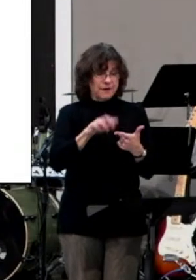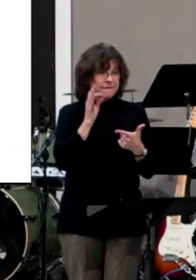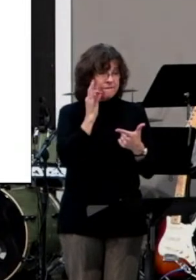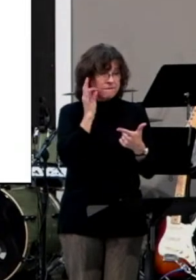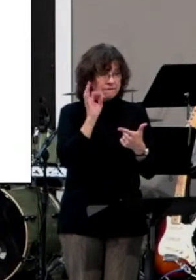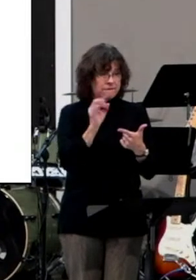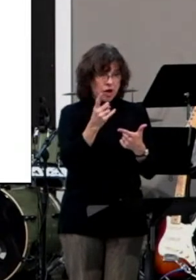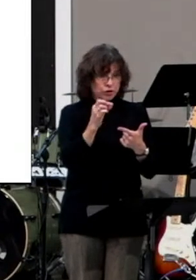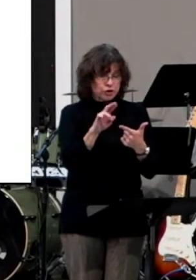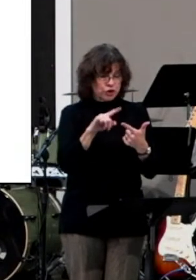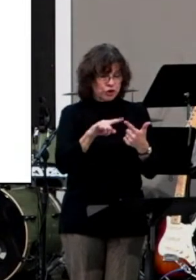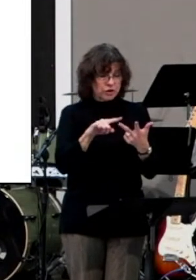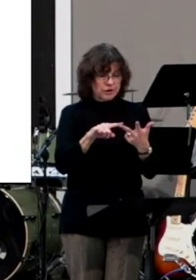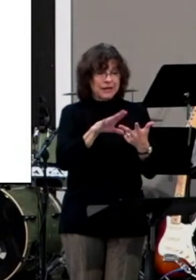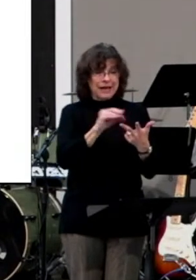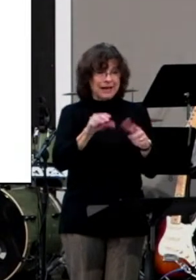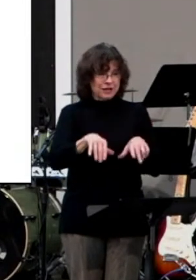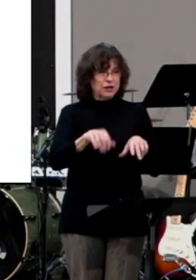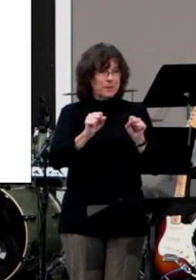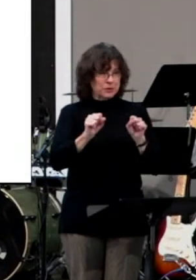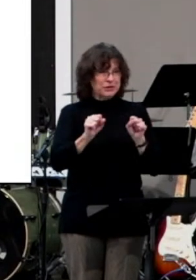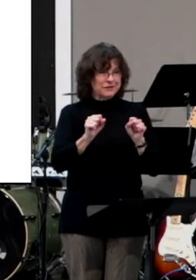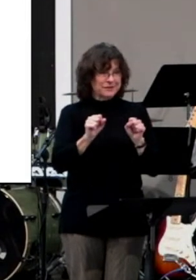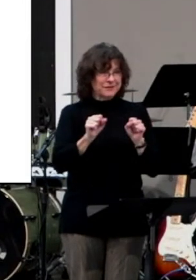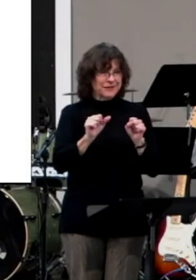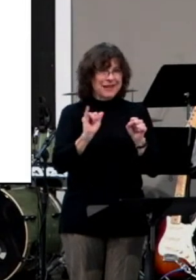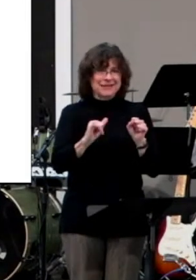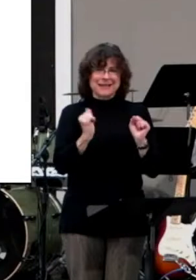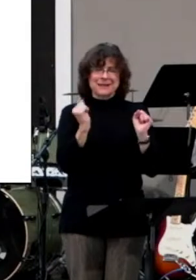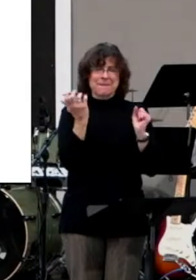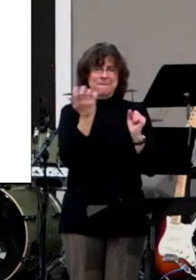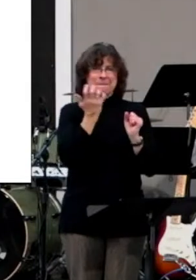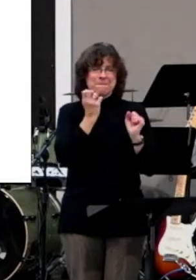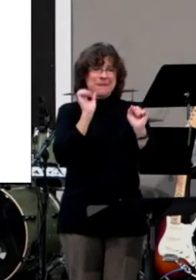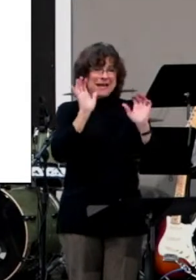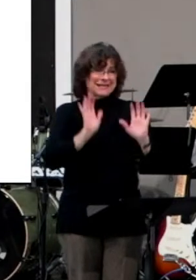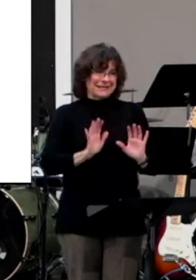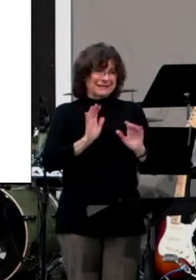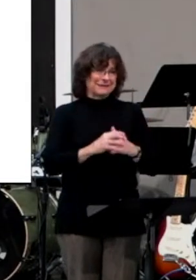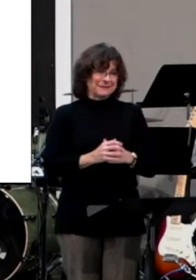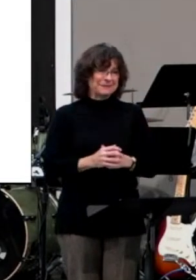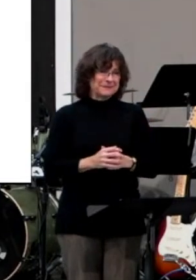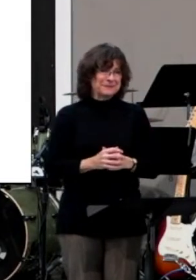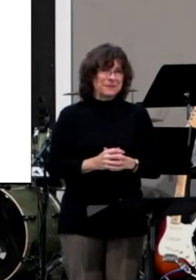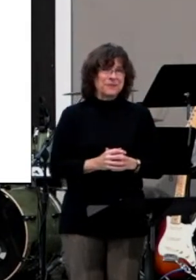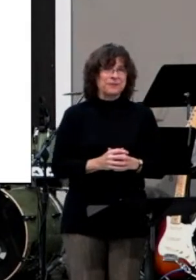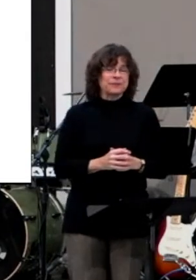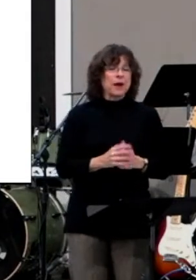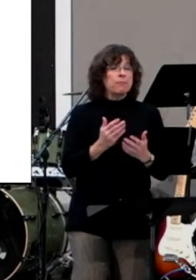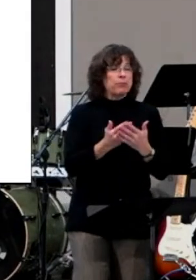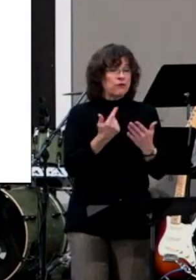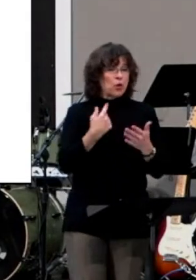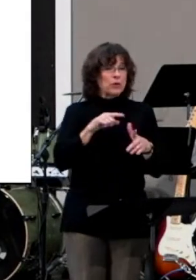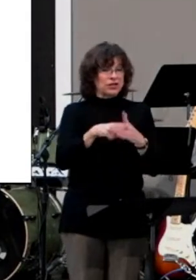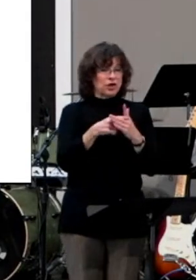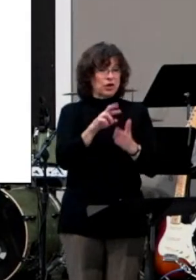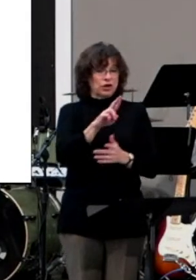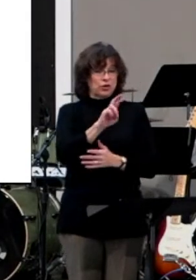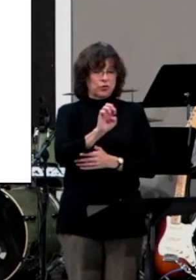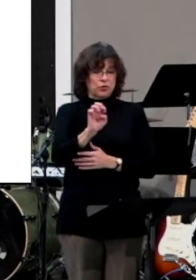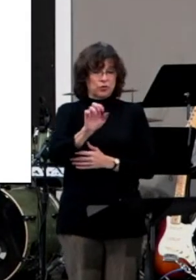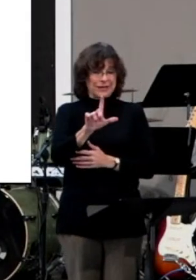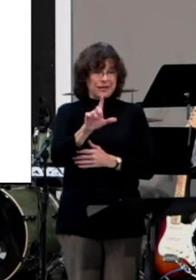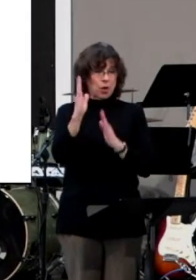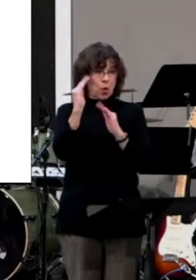with Forever Families. That's pretty amazing. Before we started in Real Hope, nationwide,